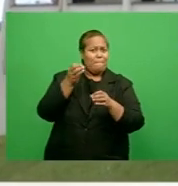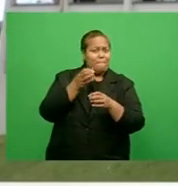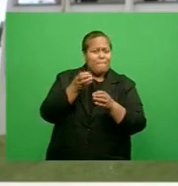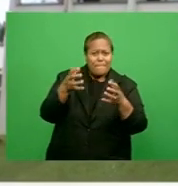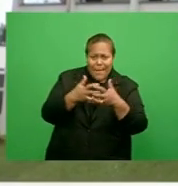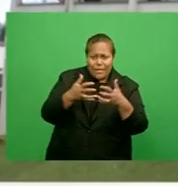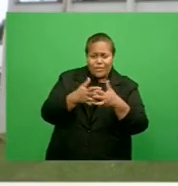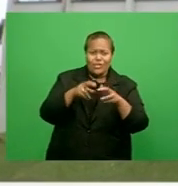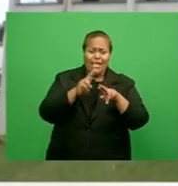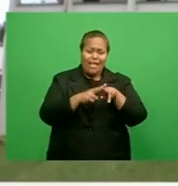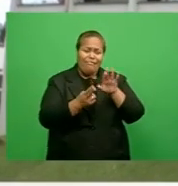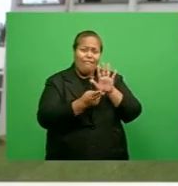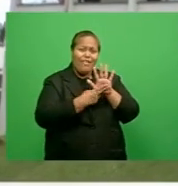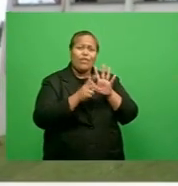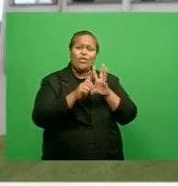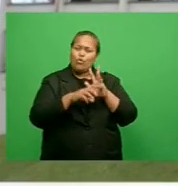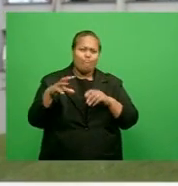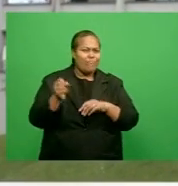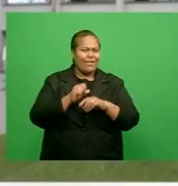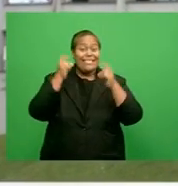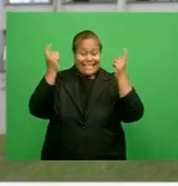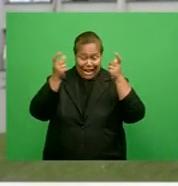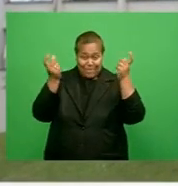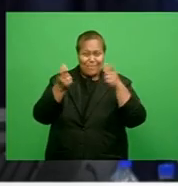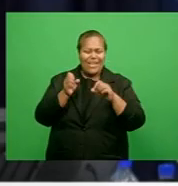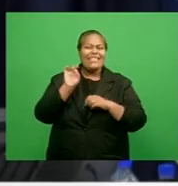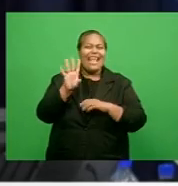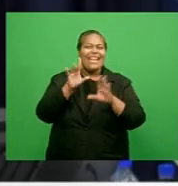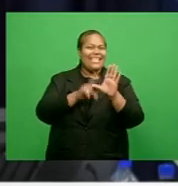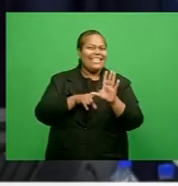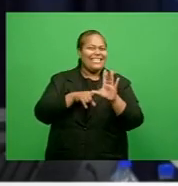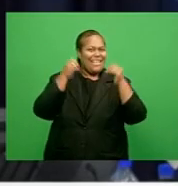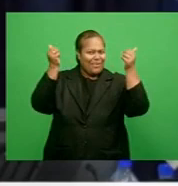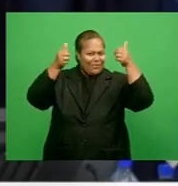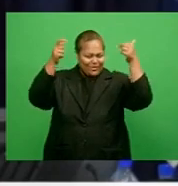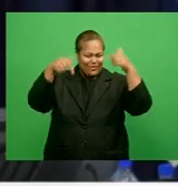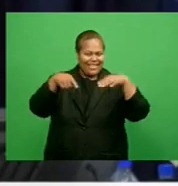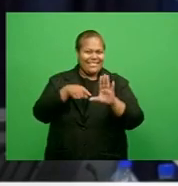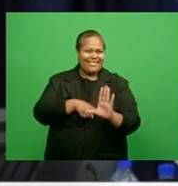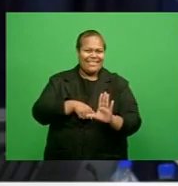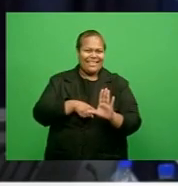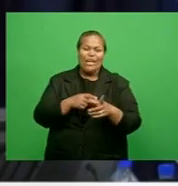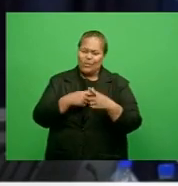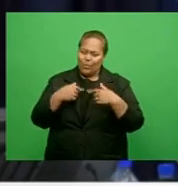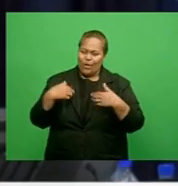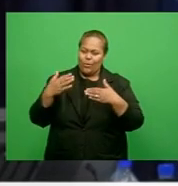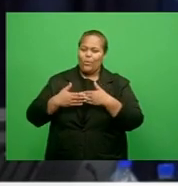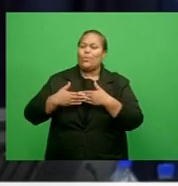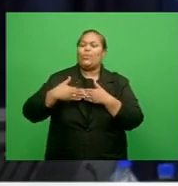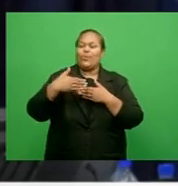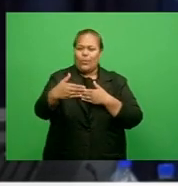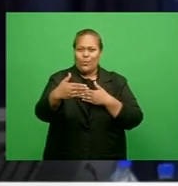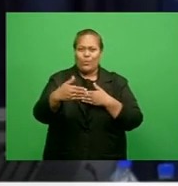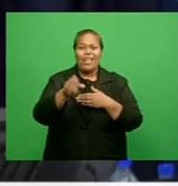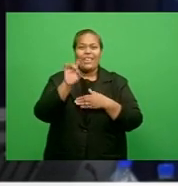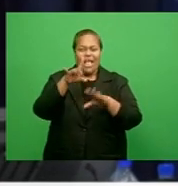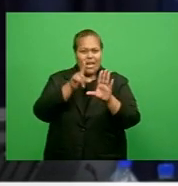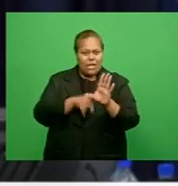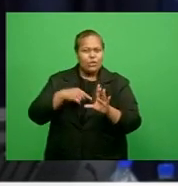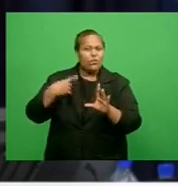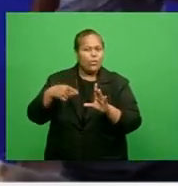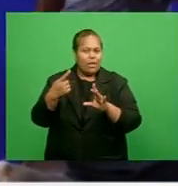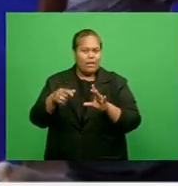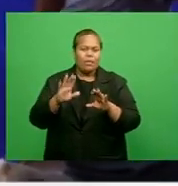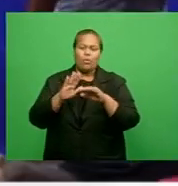celebrates its 10th anniversary this year as we leap into our next decade together with the continued support of the